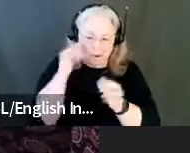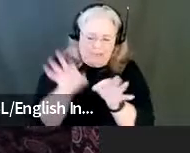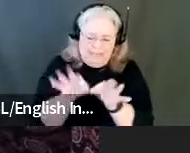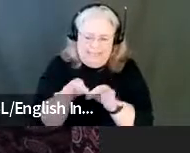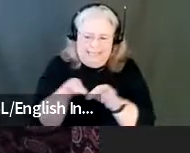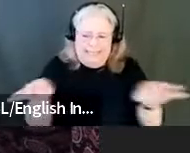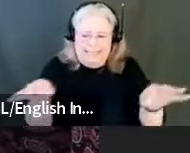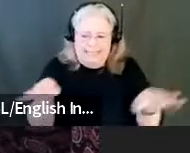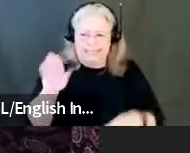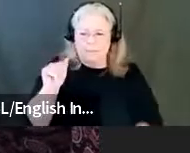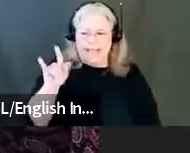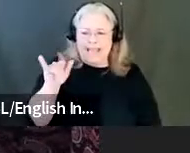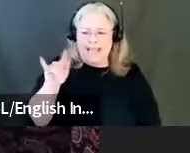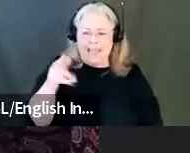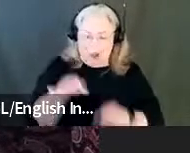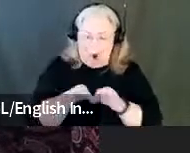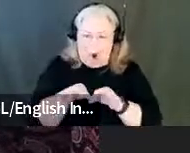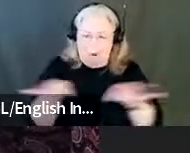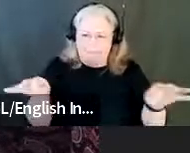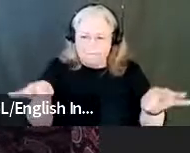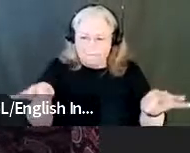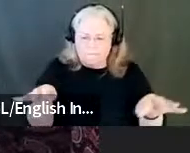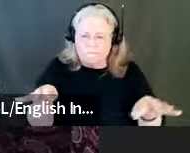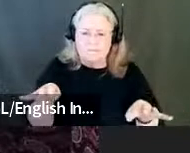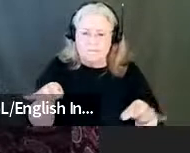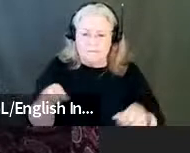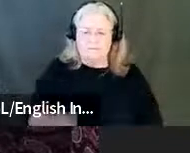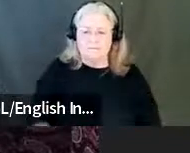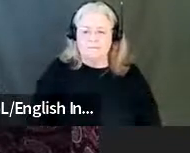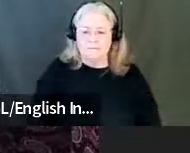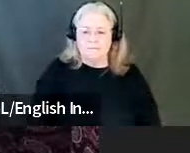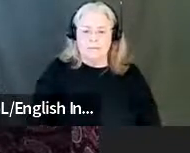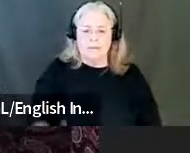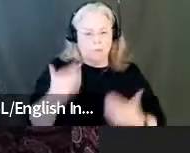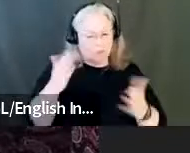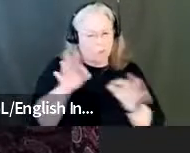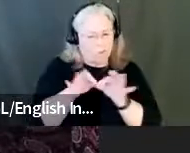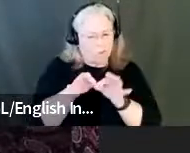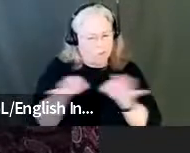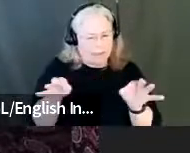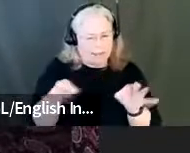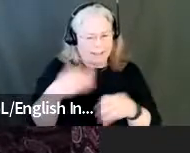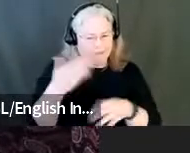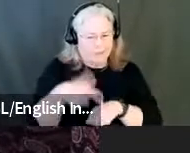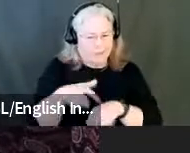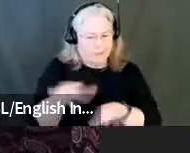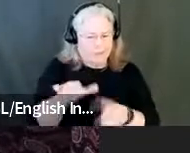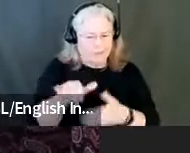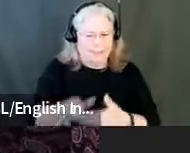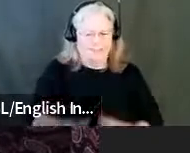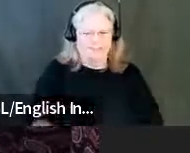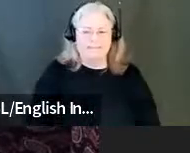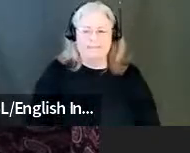off so that you have it exposed. Let's go ahead and peel that off.